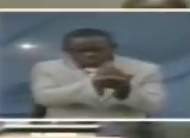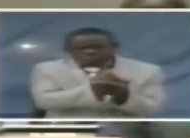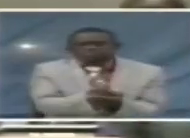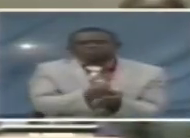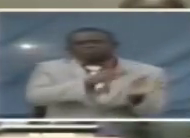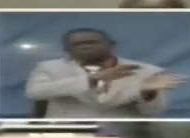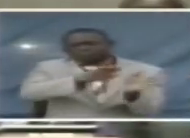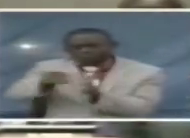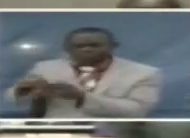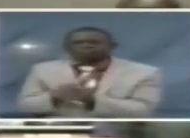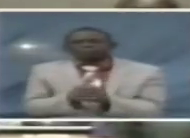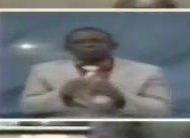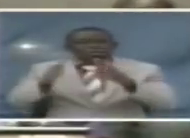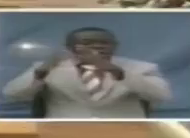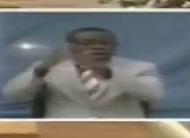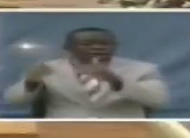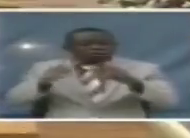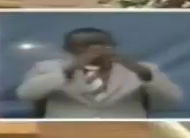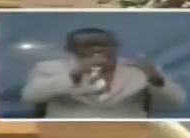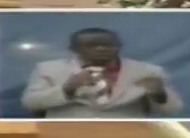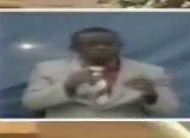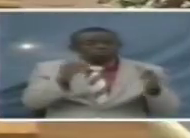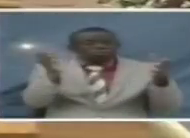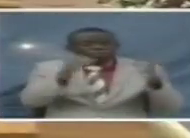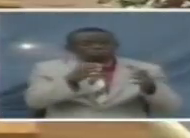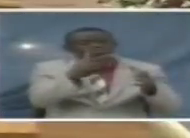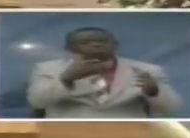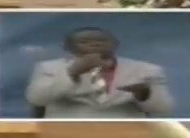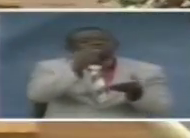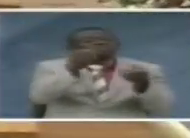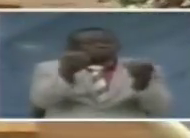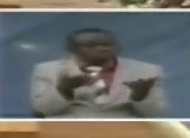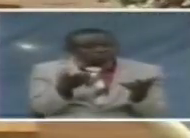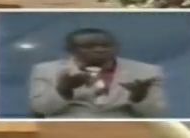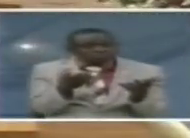including recruitment of personnel, housing and community